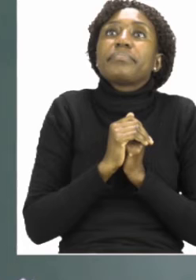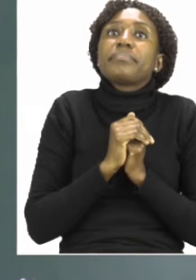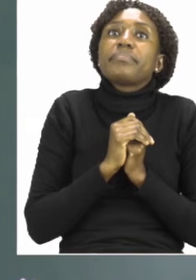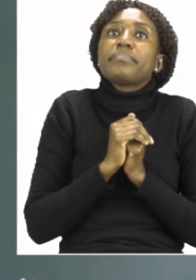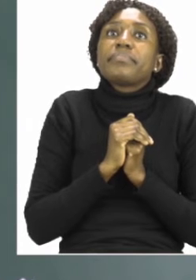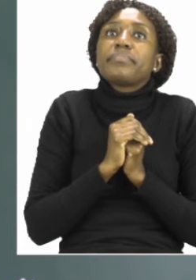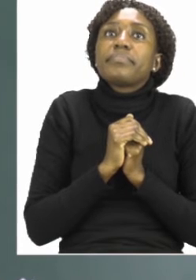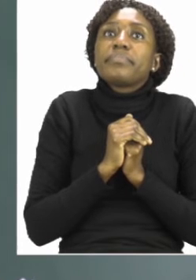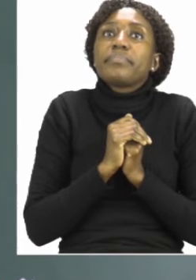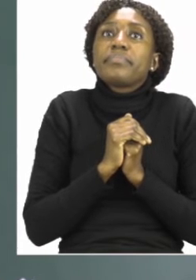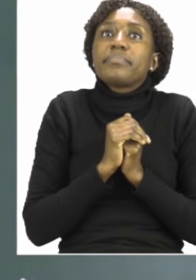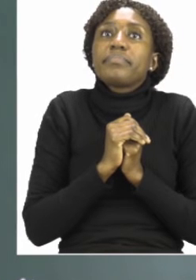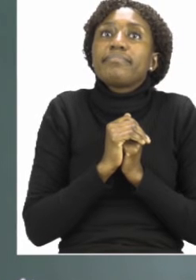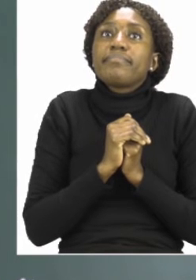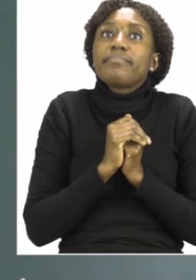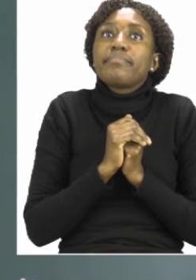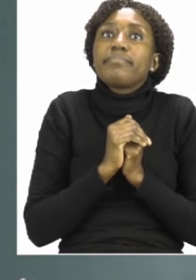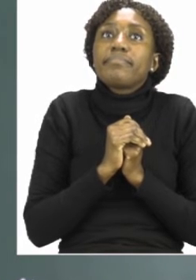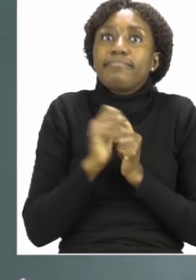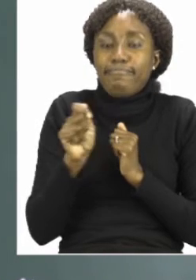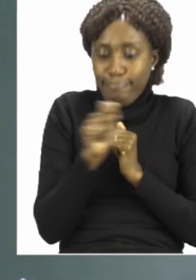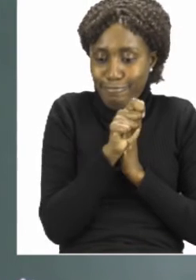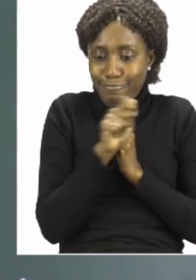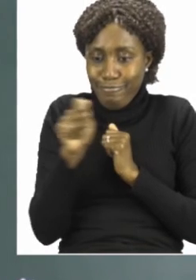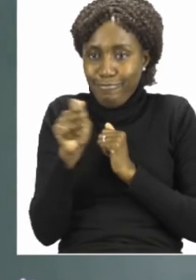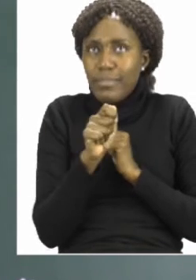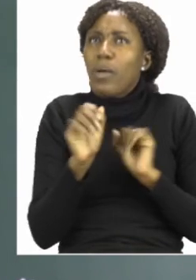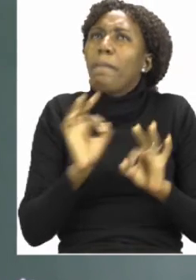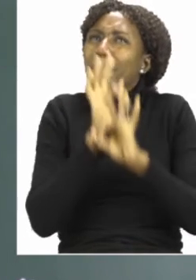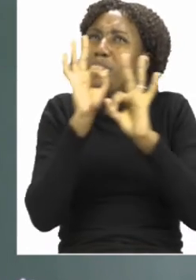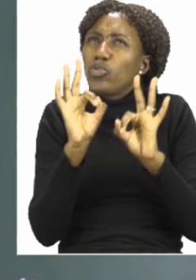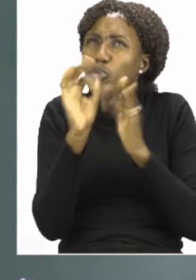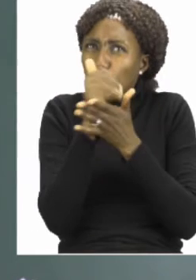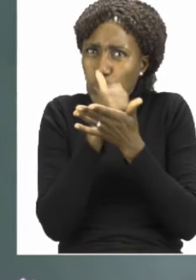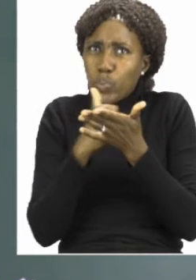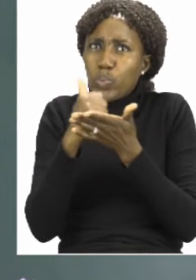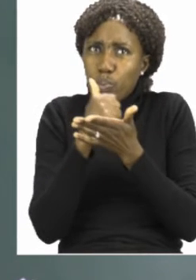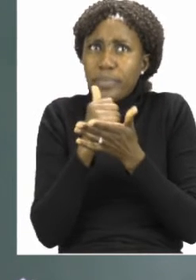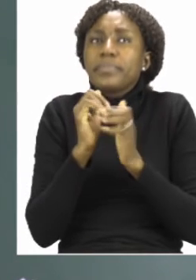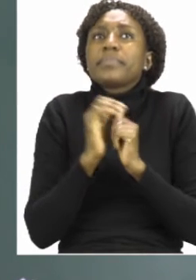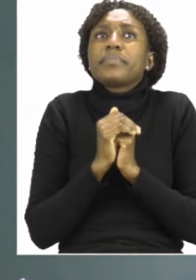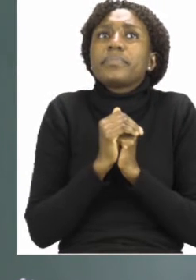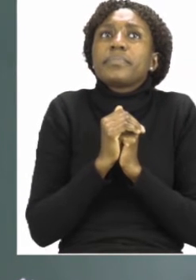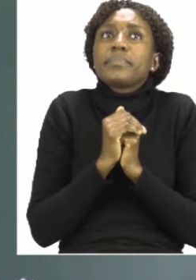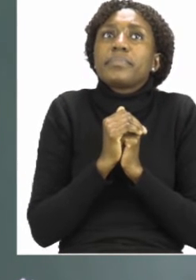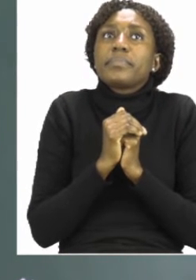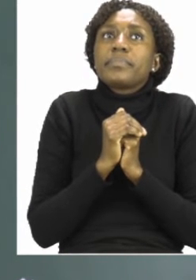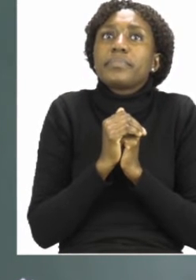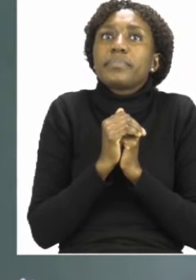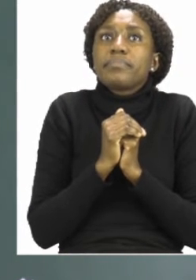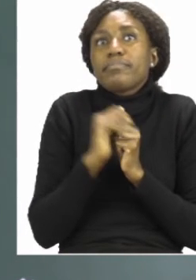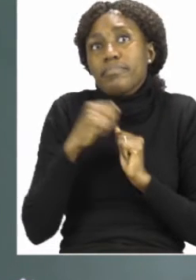or we go across, starting from the top, going to the bottom. I'm going to color going